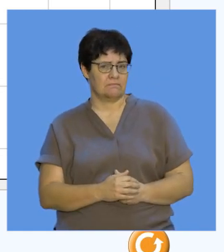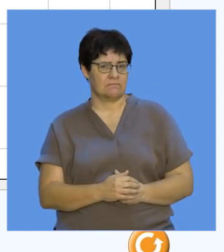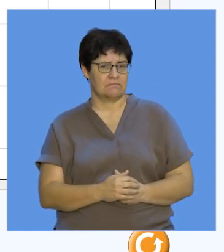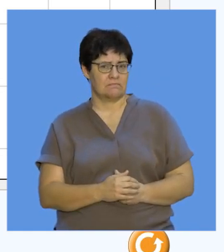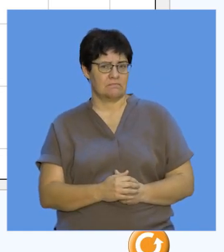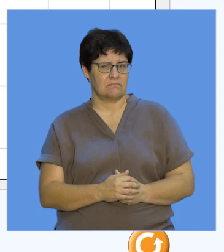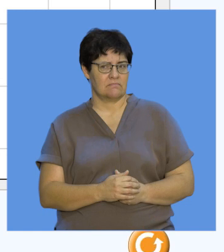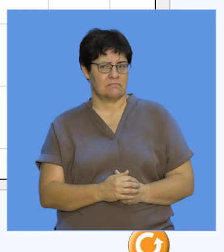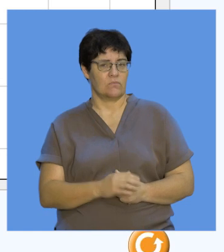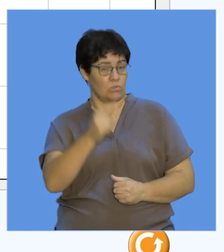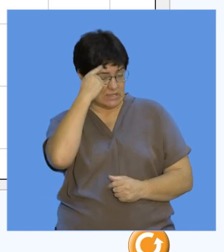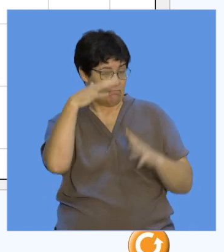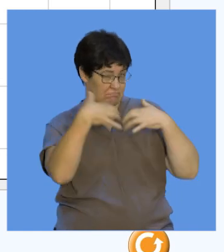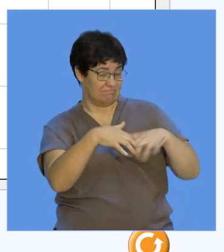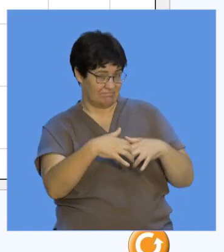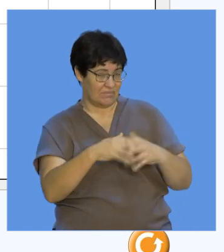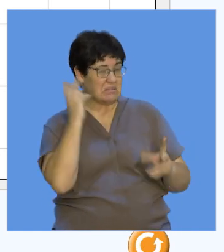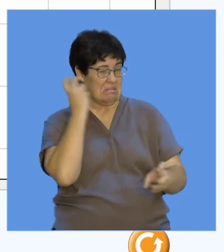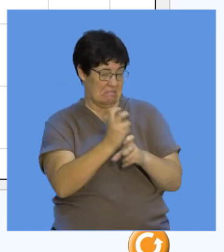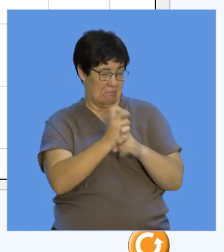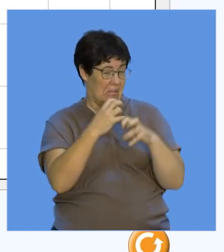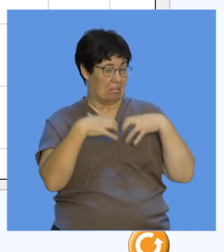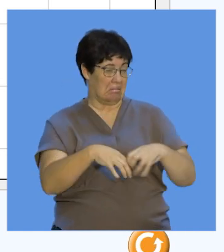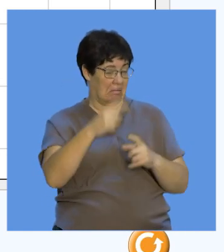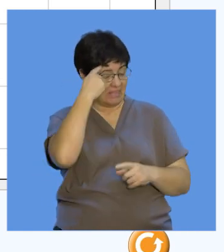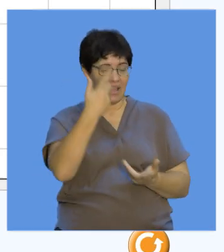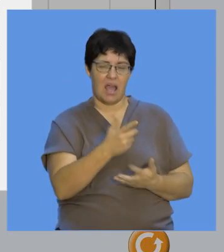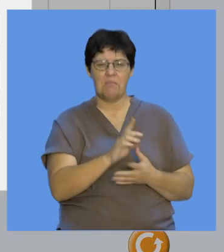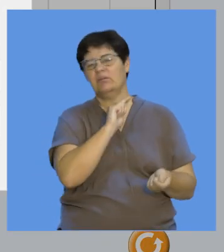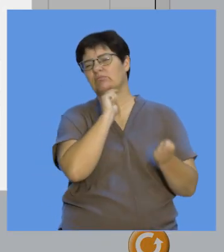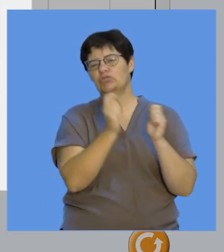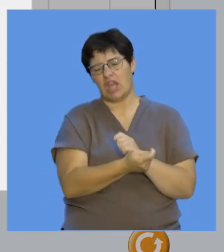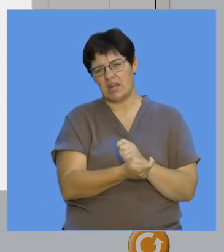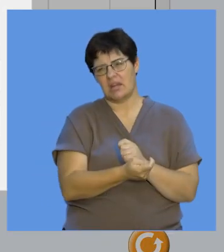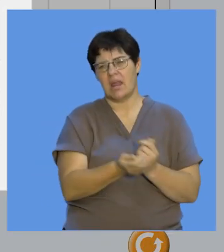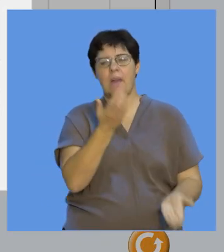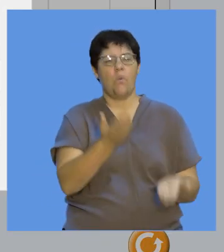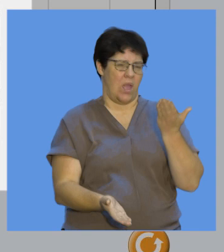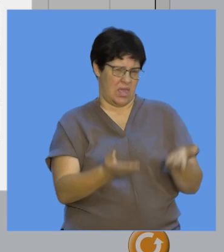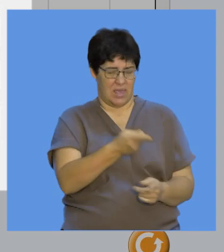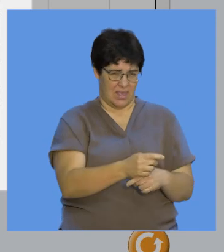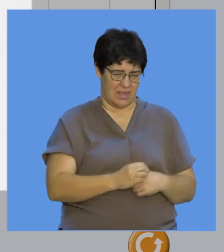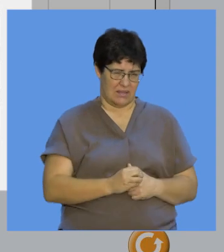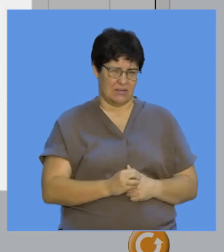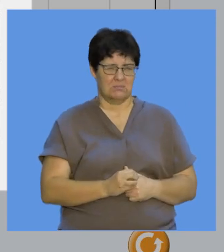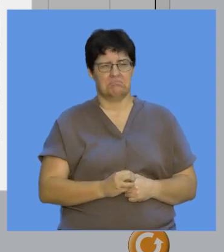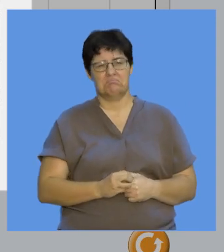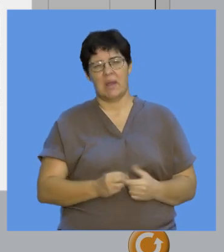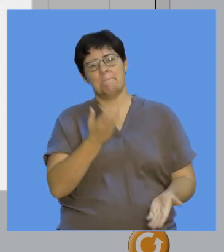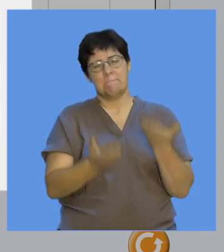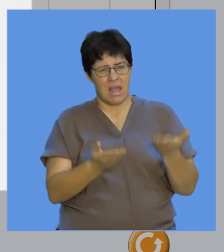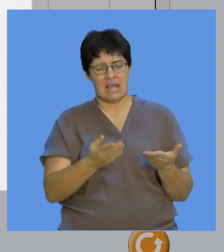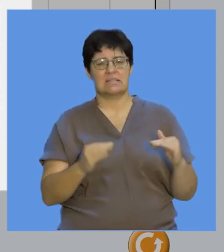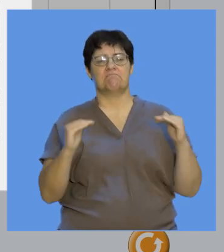can you see I'm thinking? It's sometimes hard. All right, let's change the mass here. So let's make the masses equal.